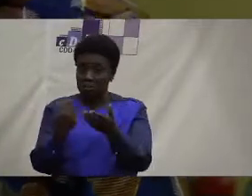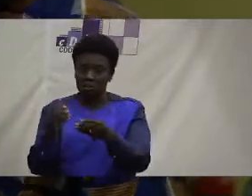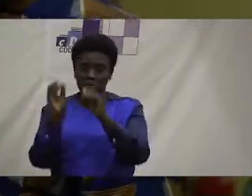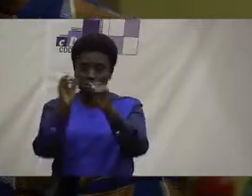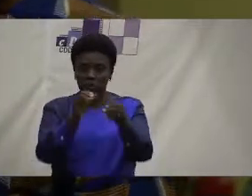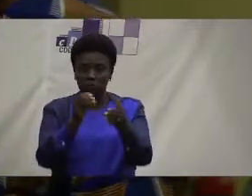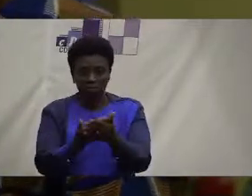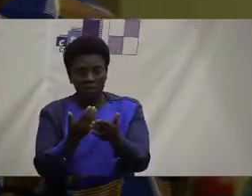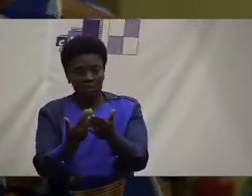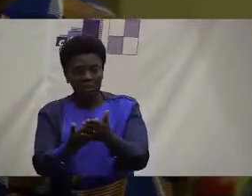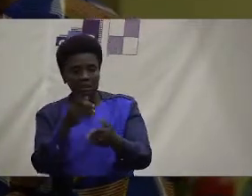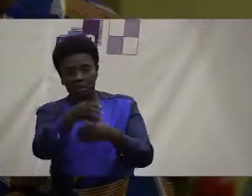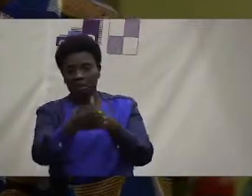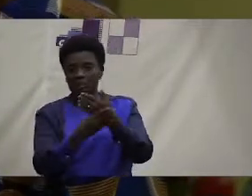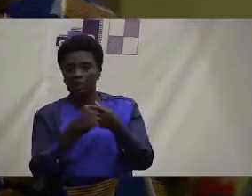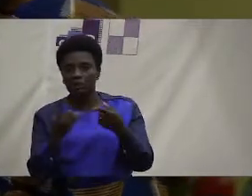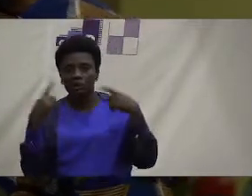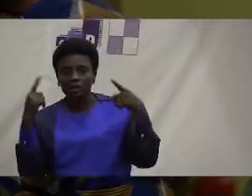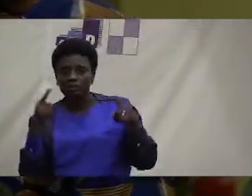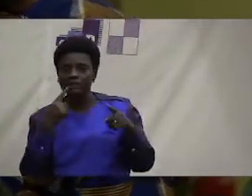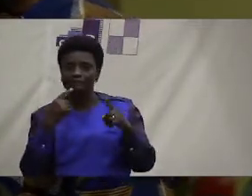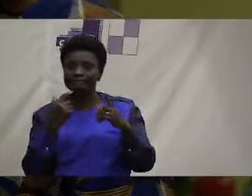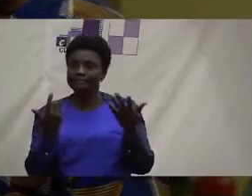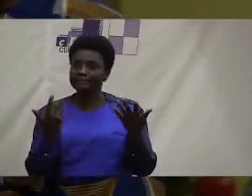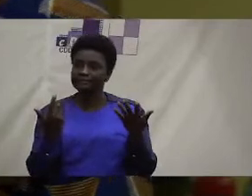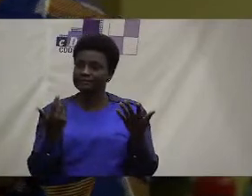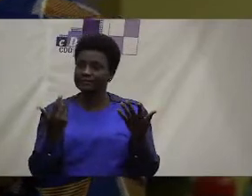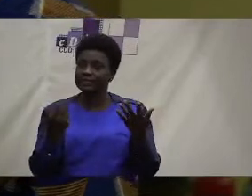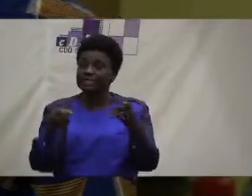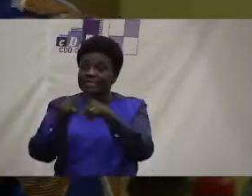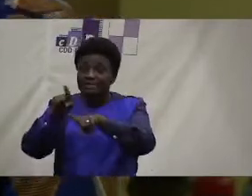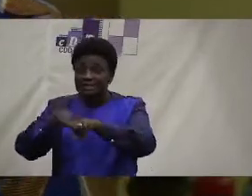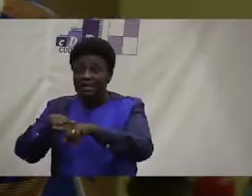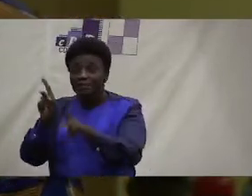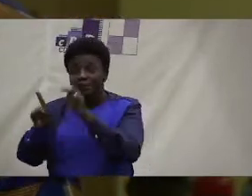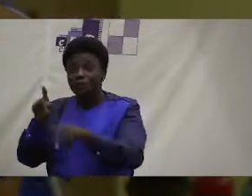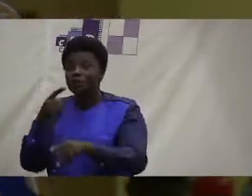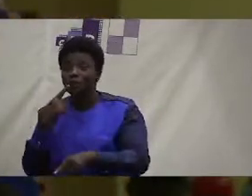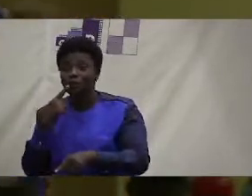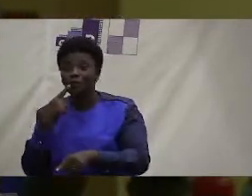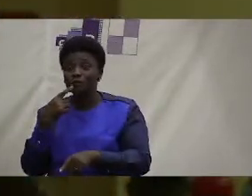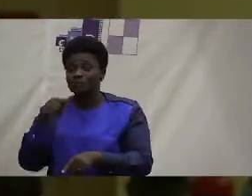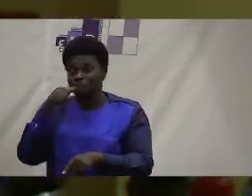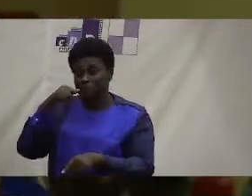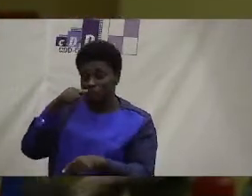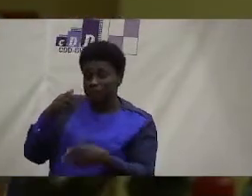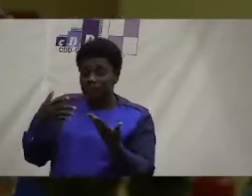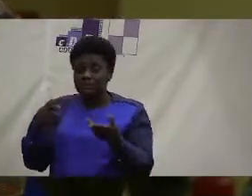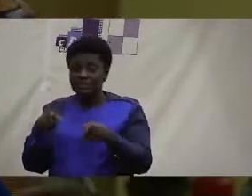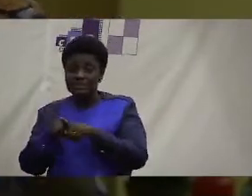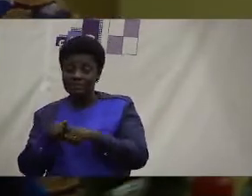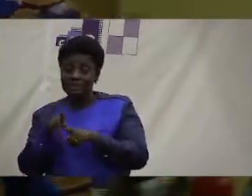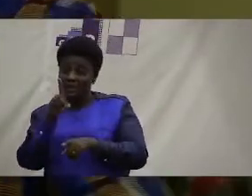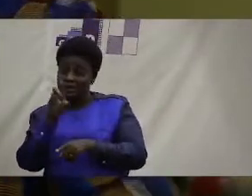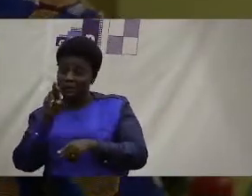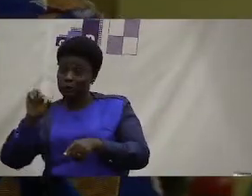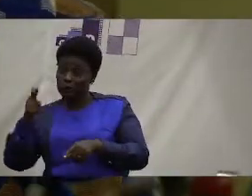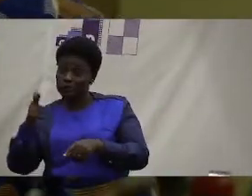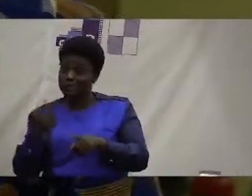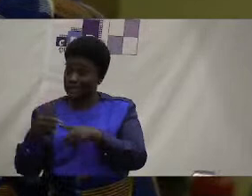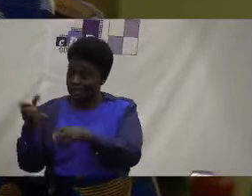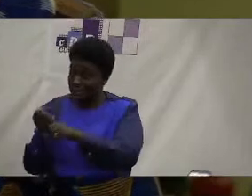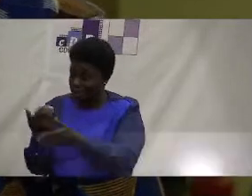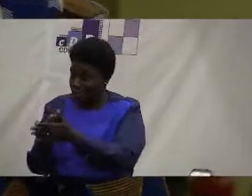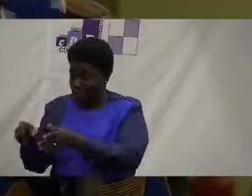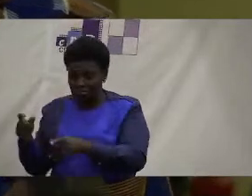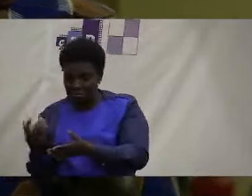who do not go to the banks. Just like people who do drugs and people who get money from other sources who do not put money in the